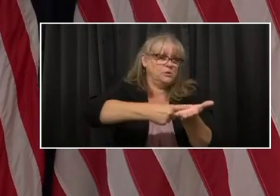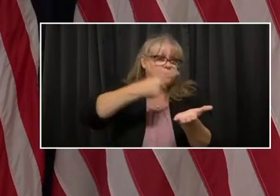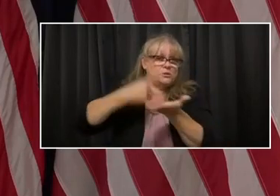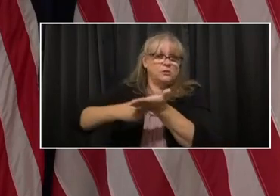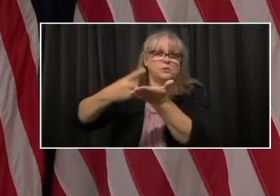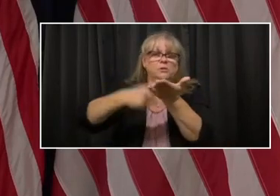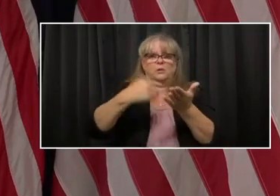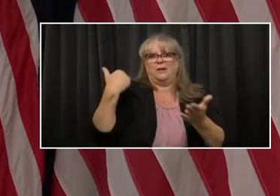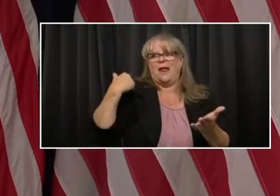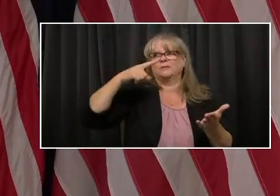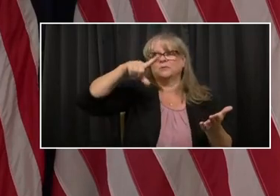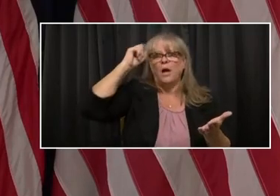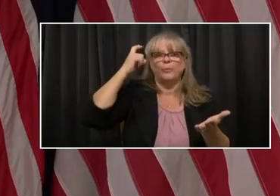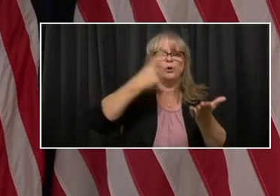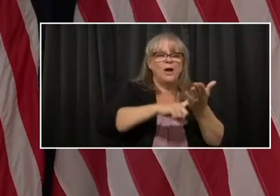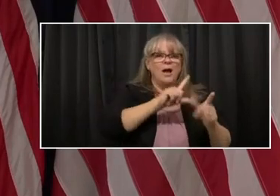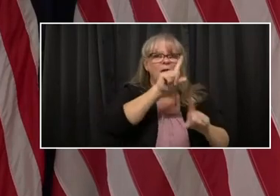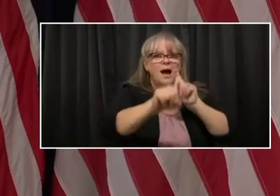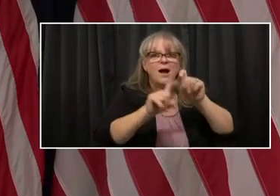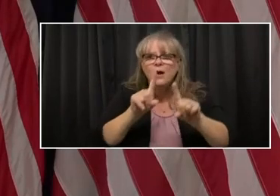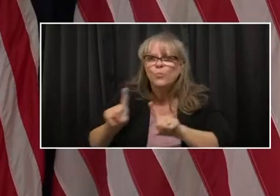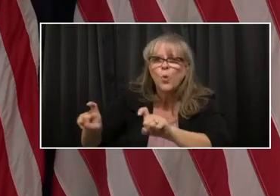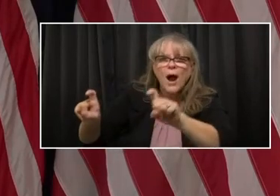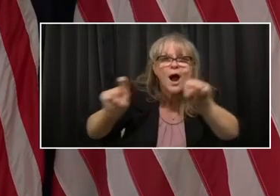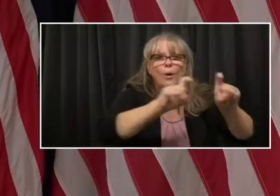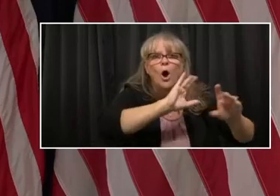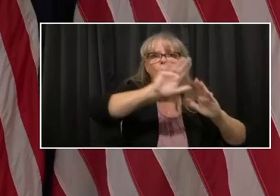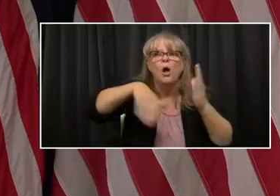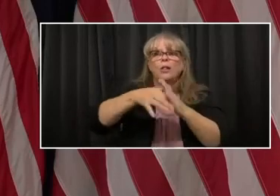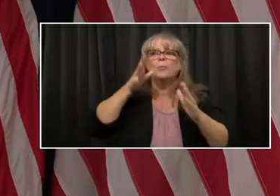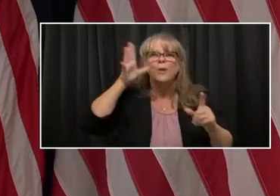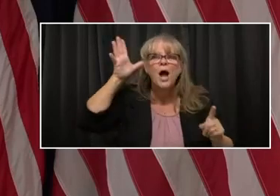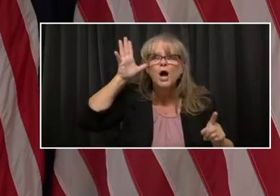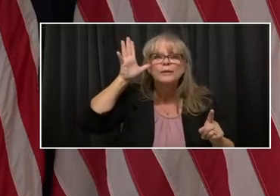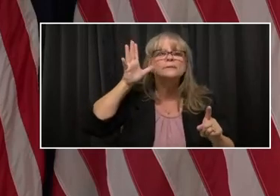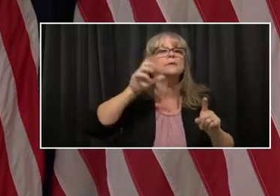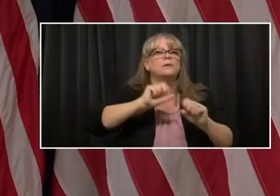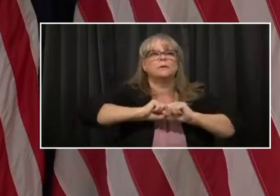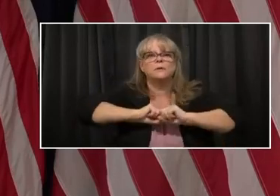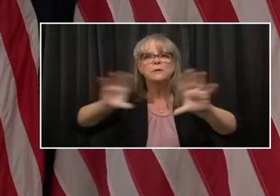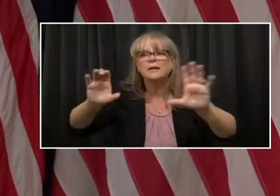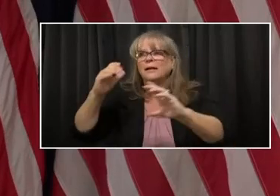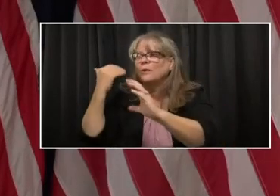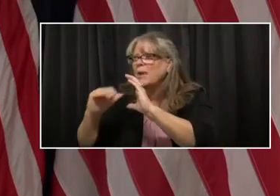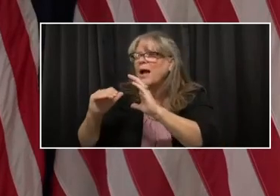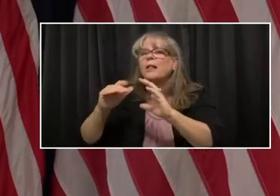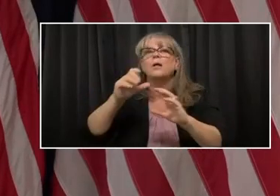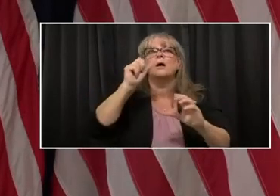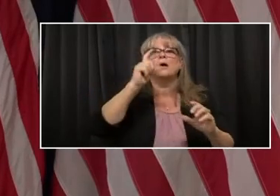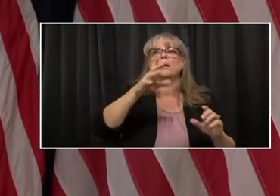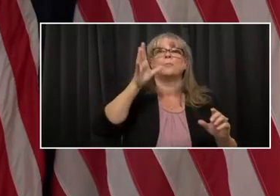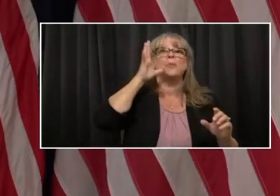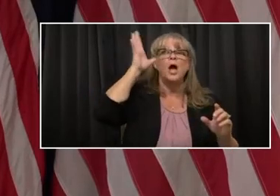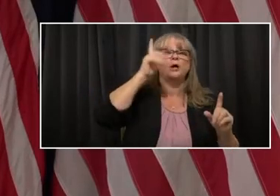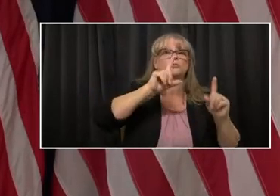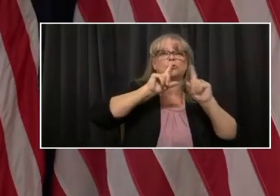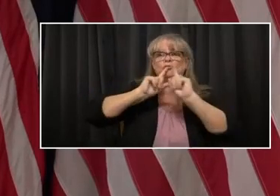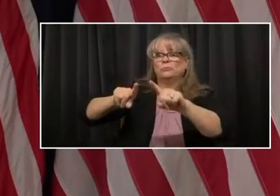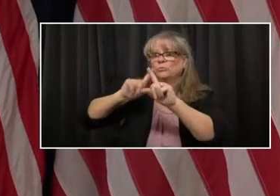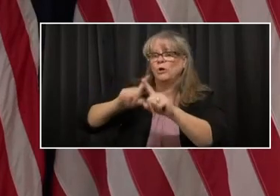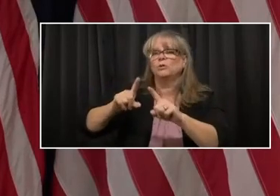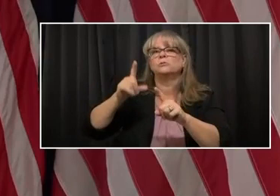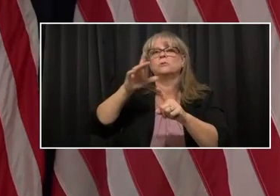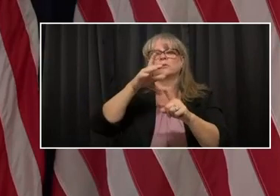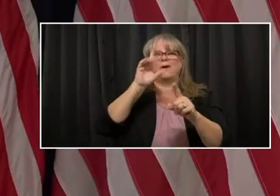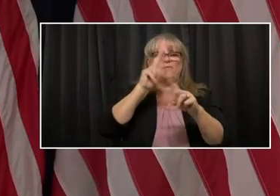teachers, and again, it's tough because I think it's clearly there's no consensus, right? I mean, some parents said, I need to have the school in person. Other parents said, I'm not sending